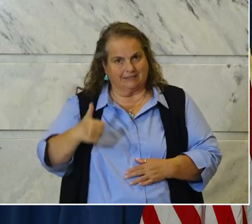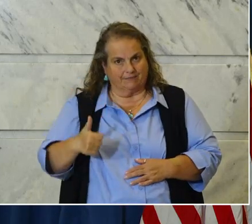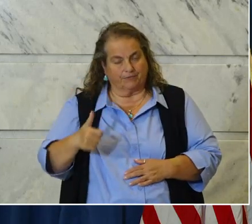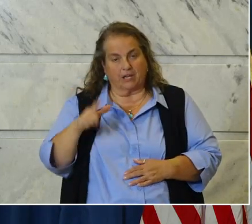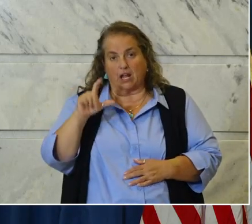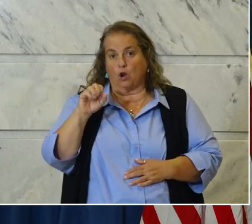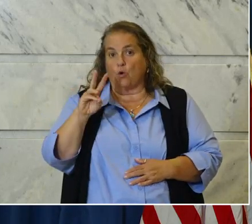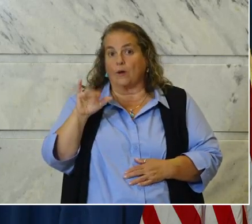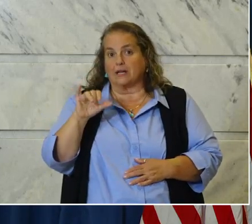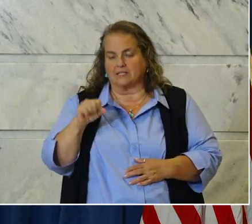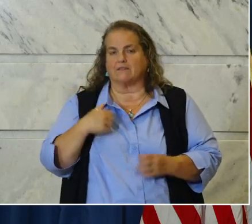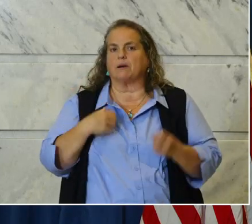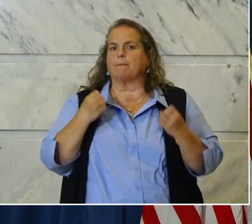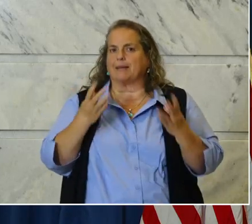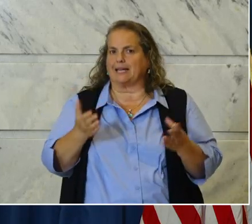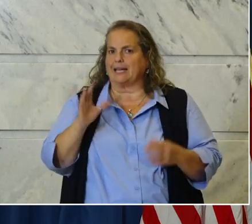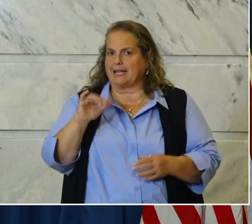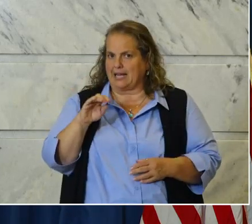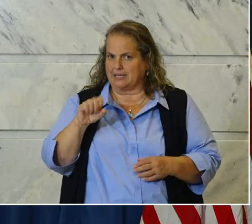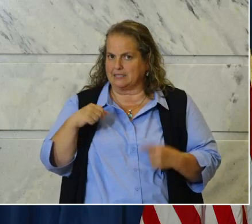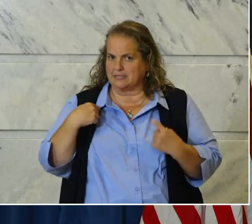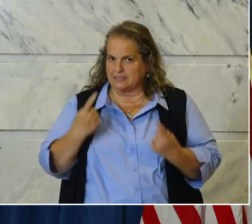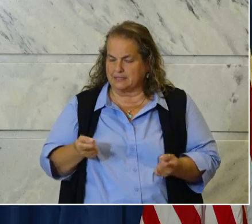a number of cases.